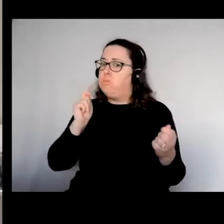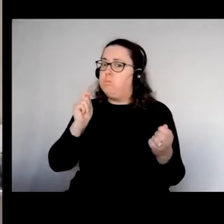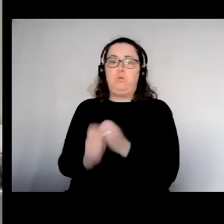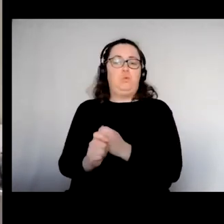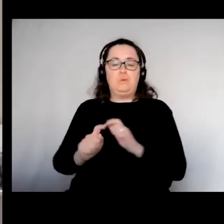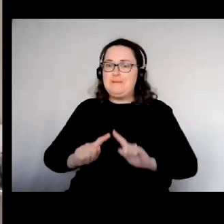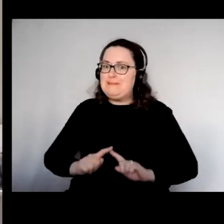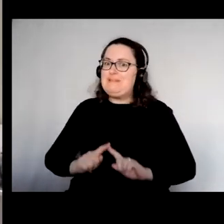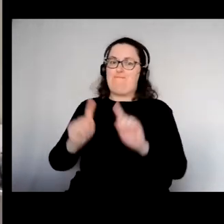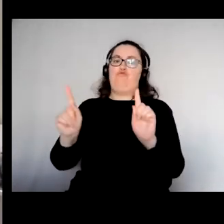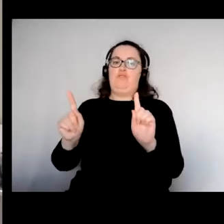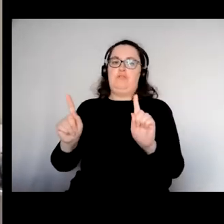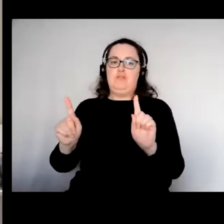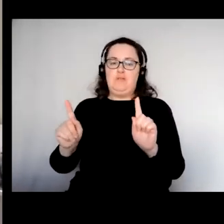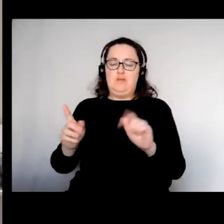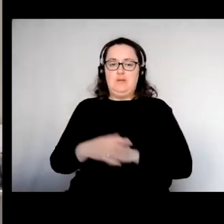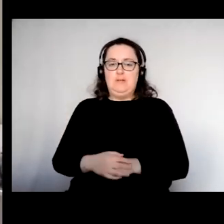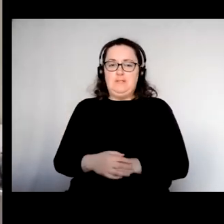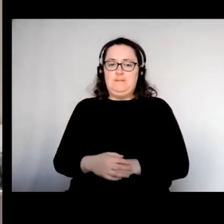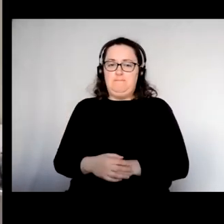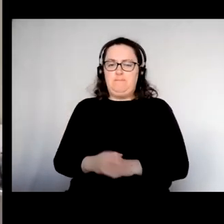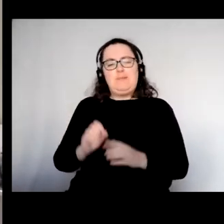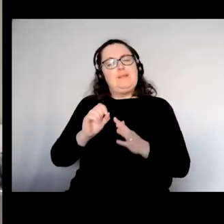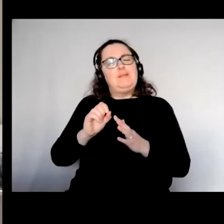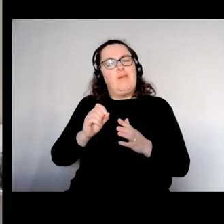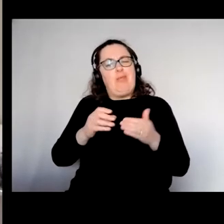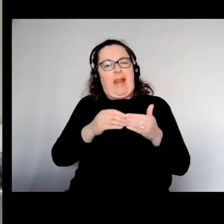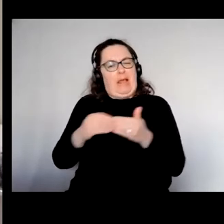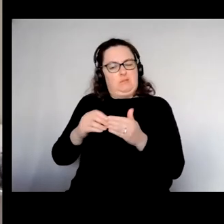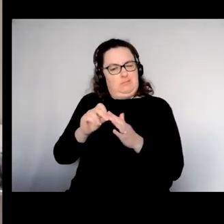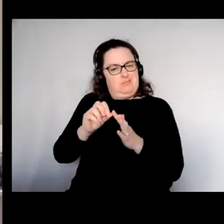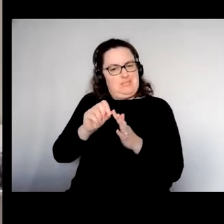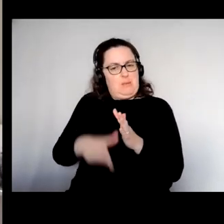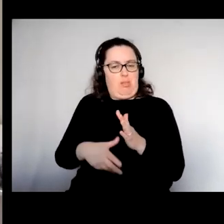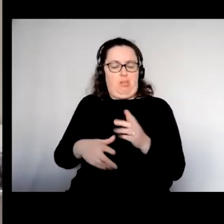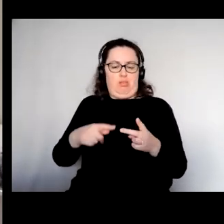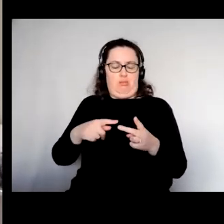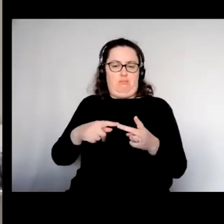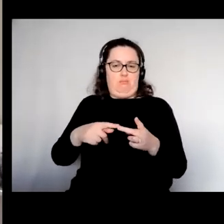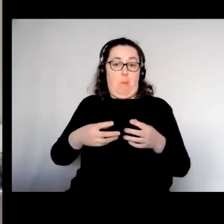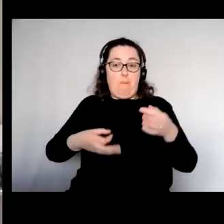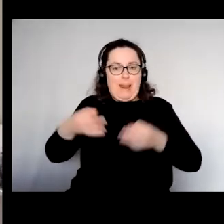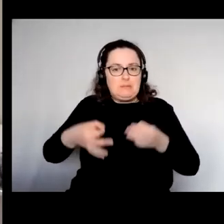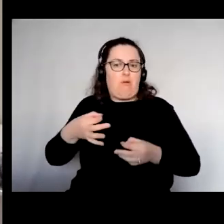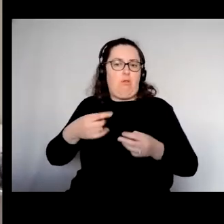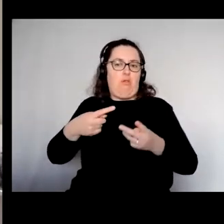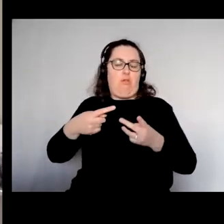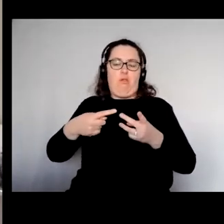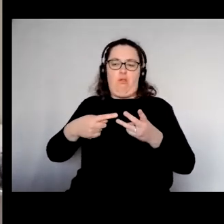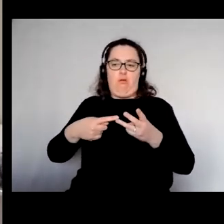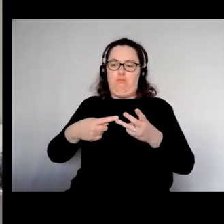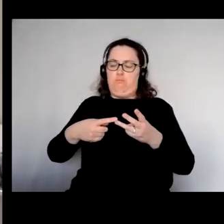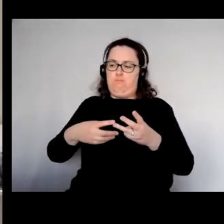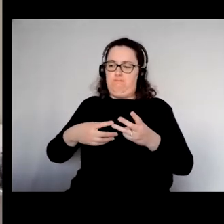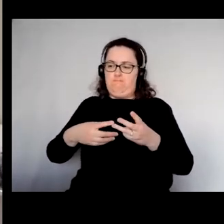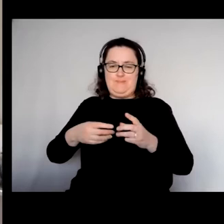evolutionary at the time. And it was disability led. It was political. It was